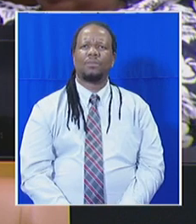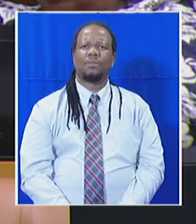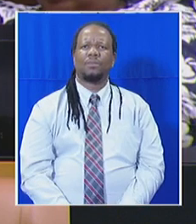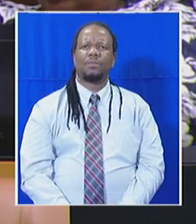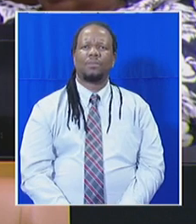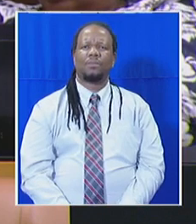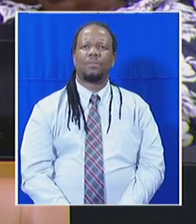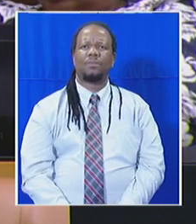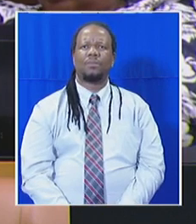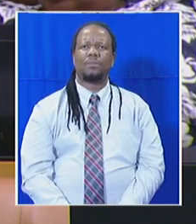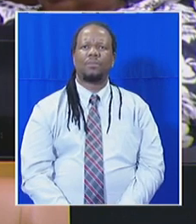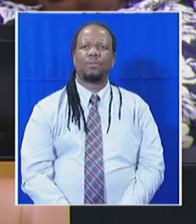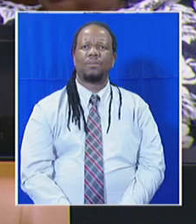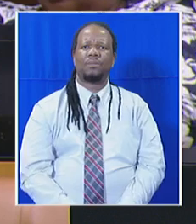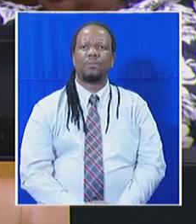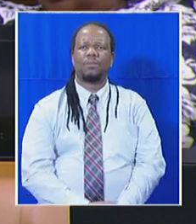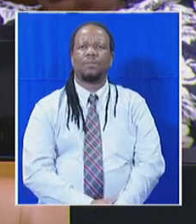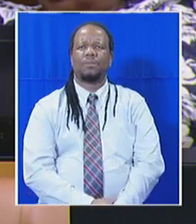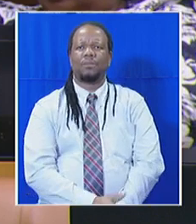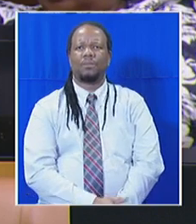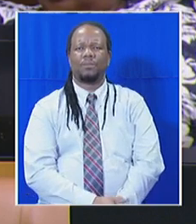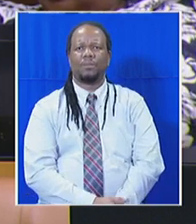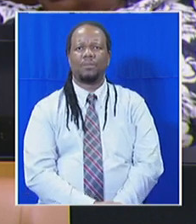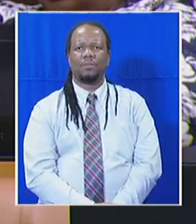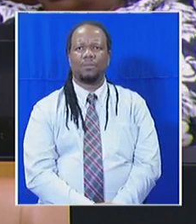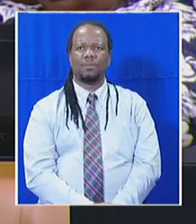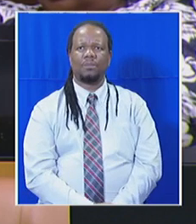bonke abafundi njengokusho kwe-Freedom Charter.